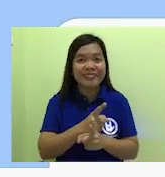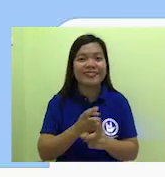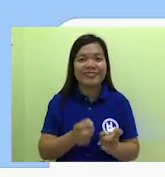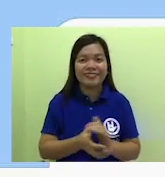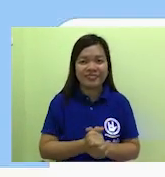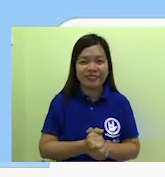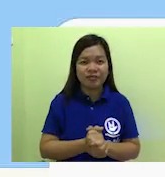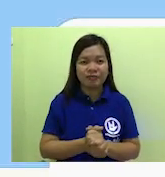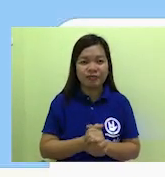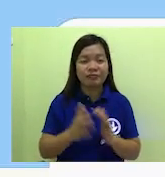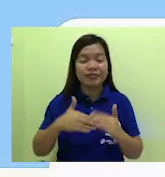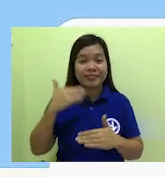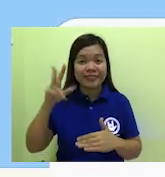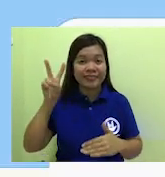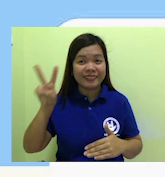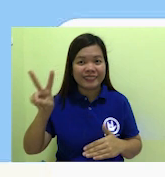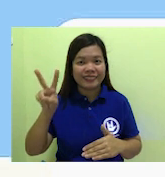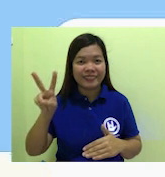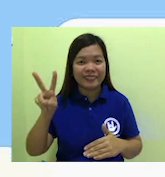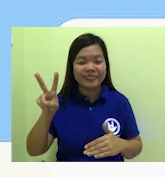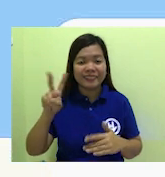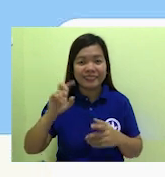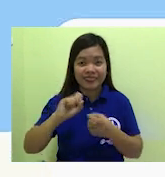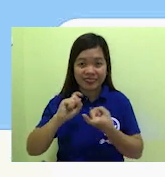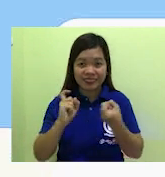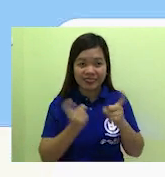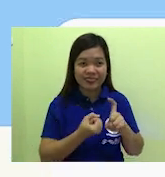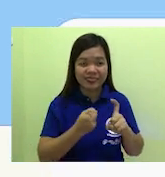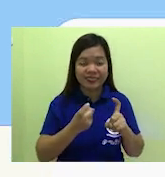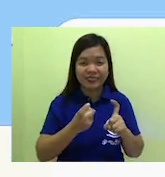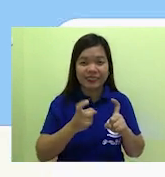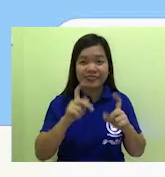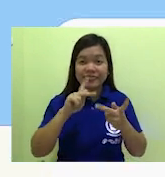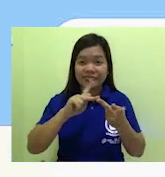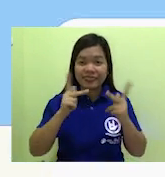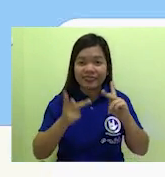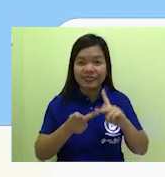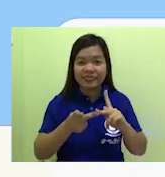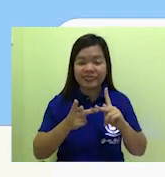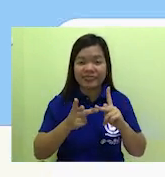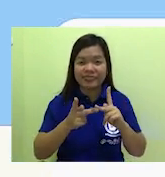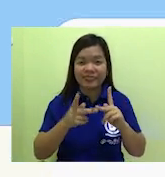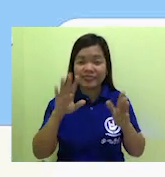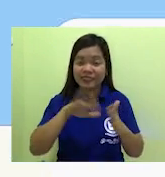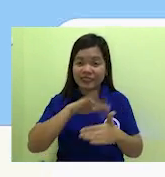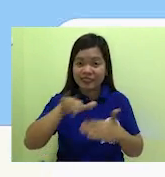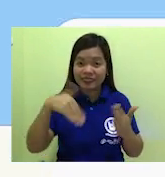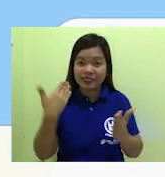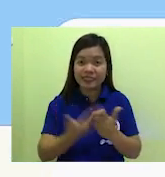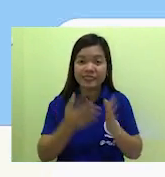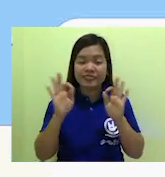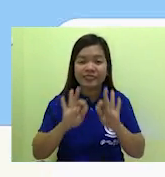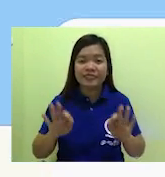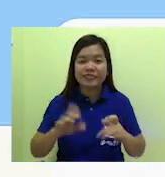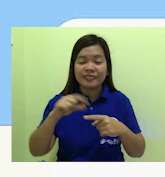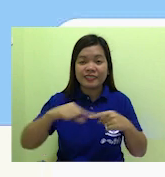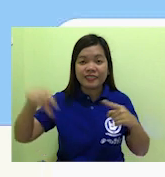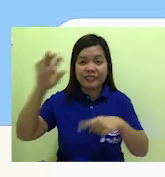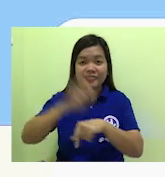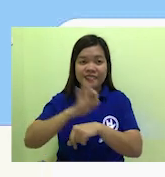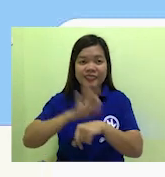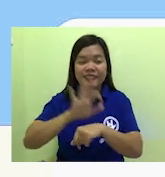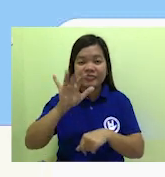Correct. Step 2. Substitute its ordered pair to the general form of a quadratic